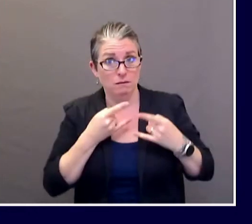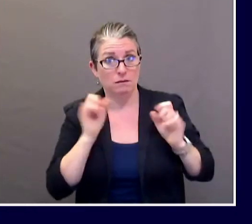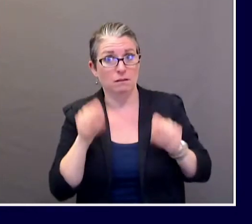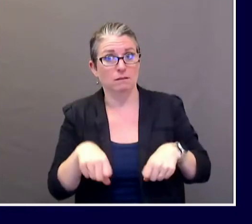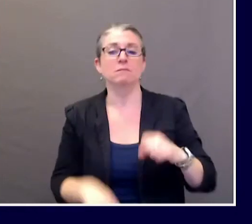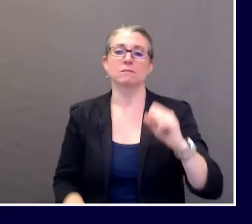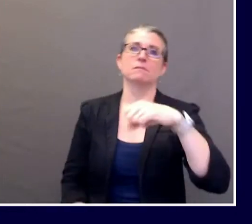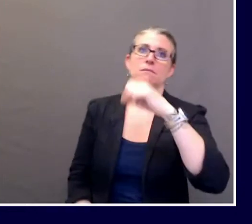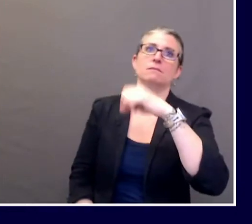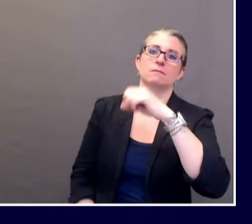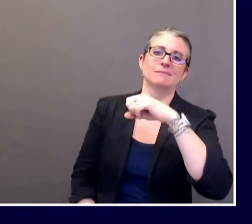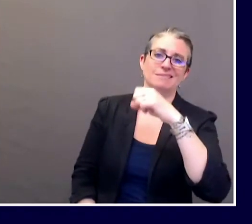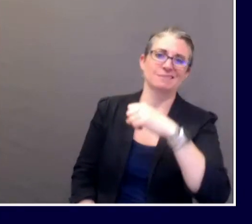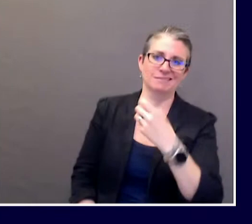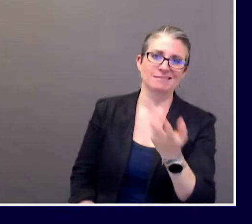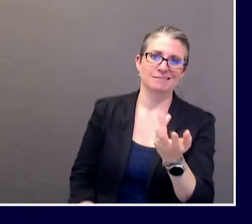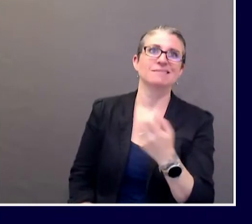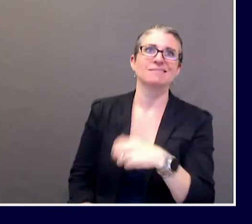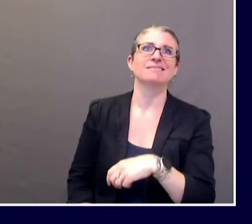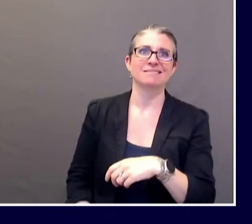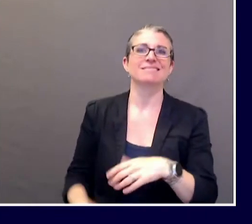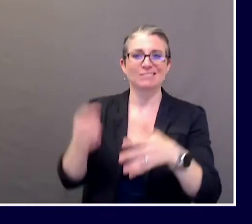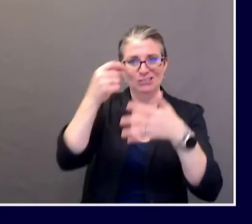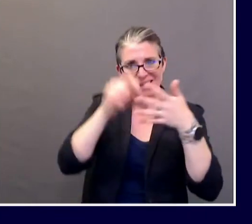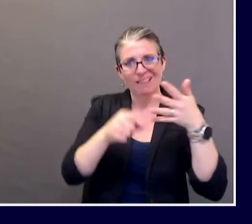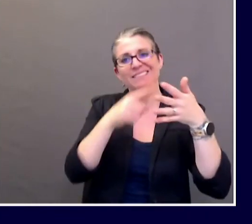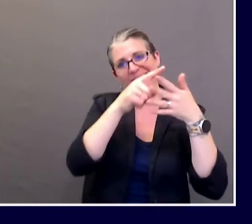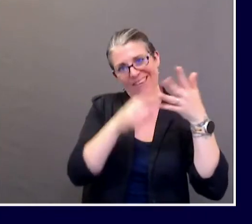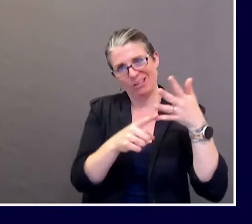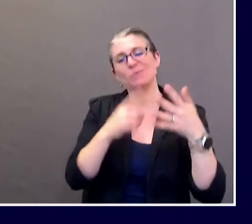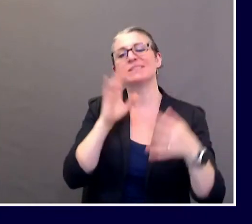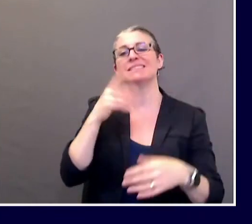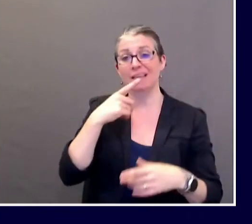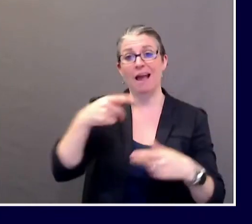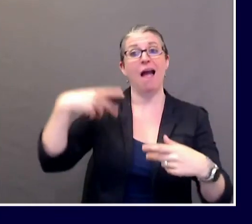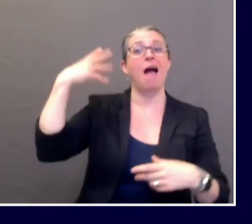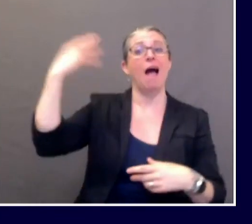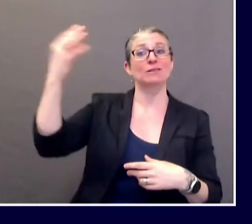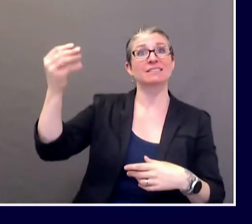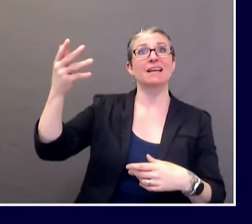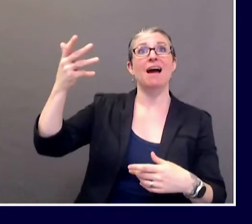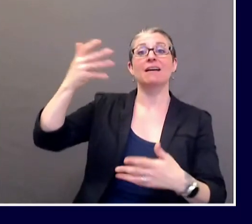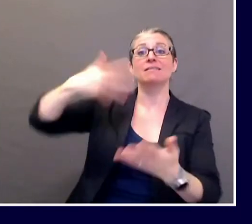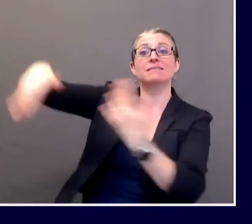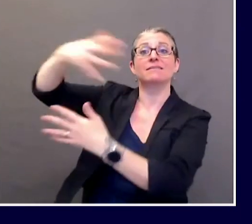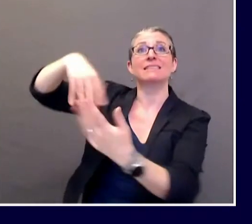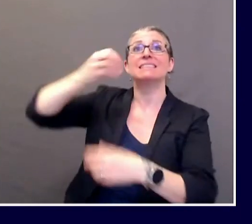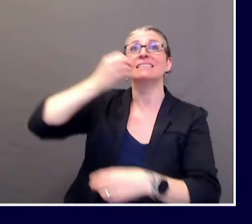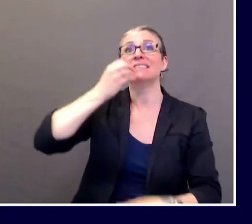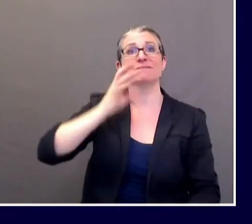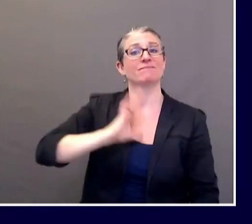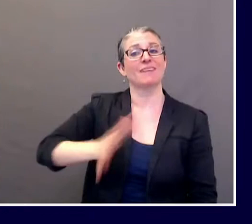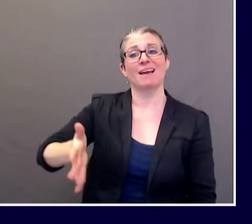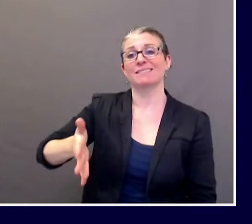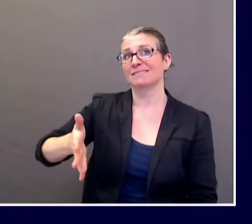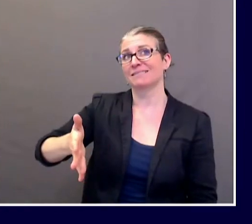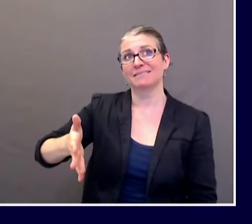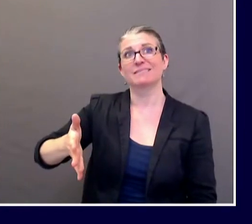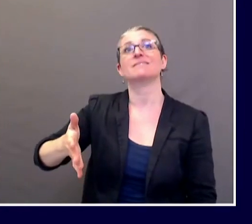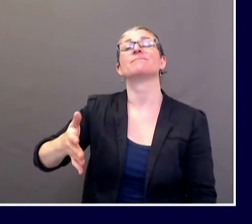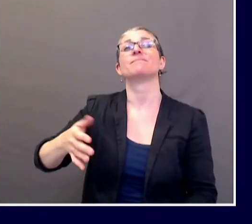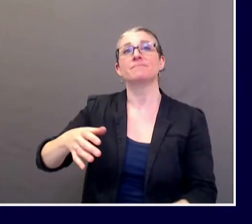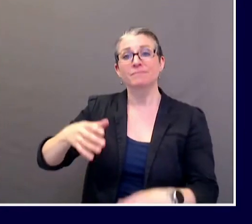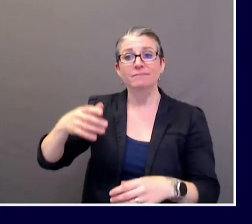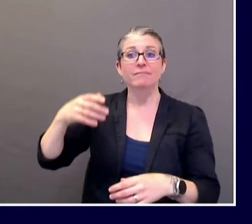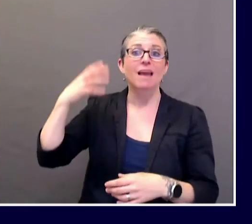There's ones for, in, seated dining. There's ones for outdoor gatherings. We do have significant